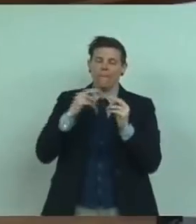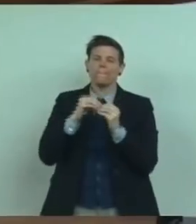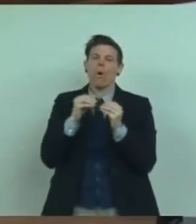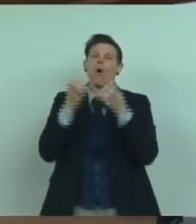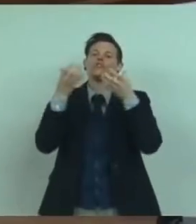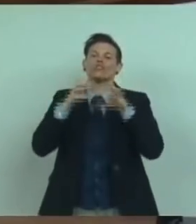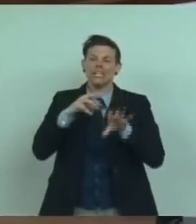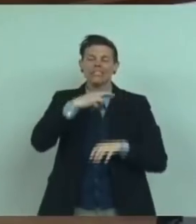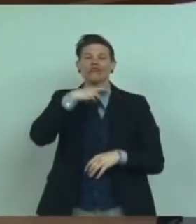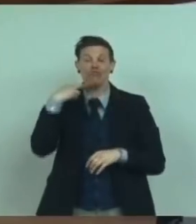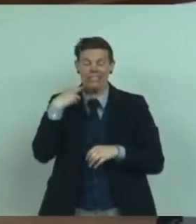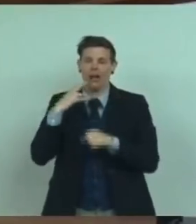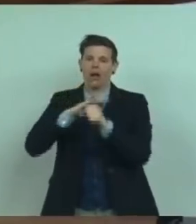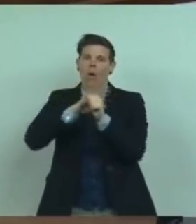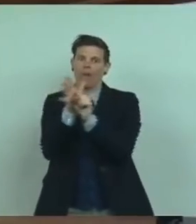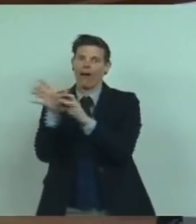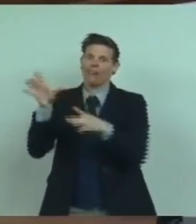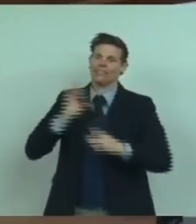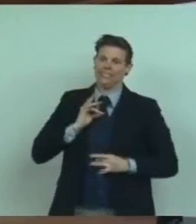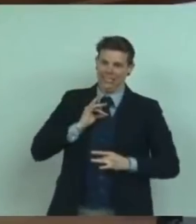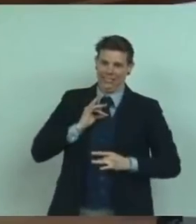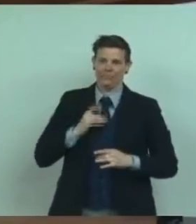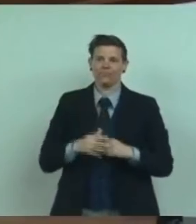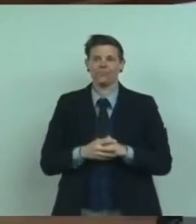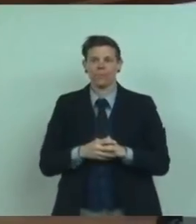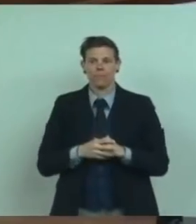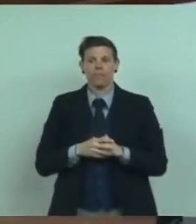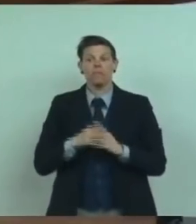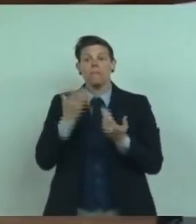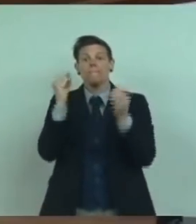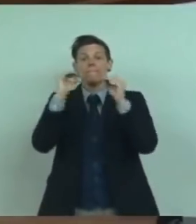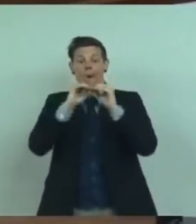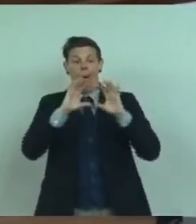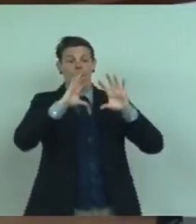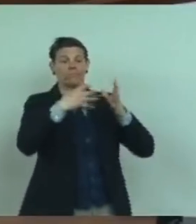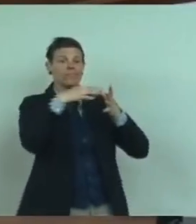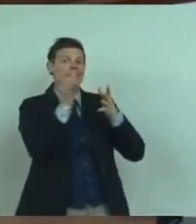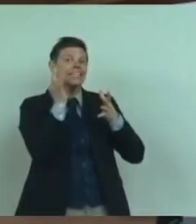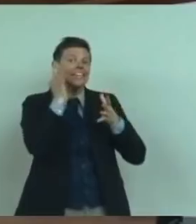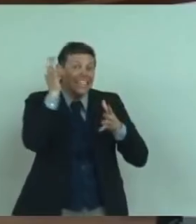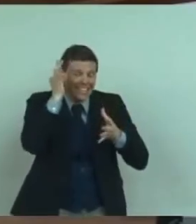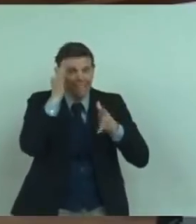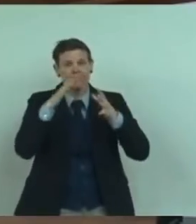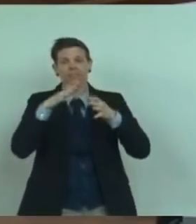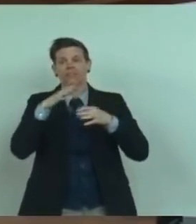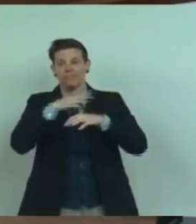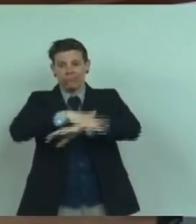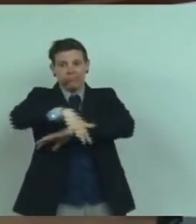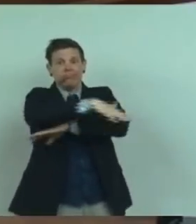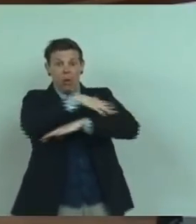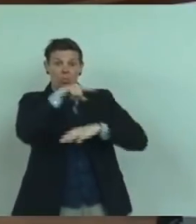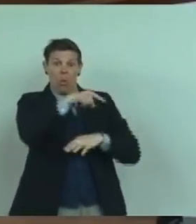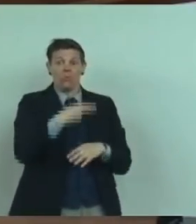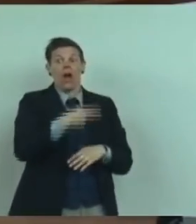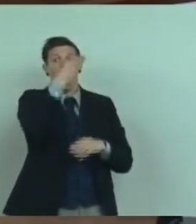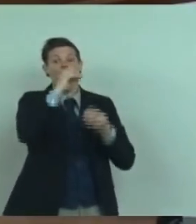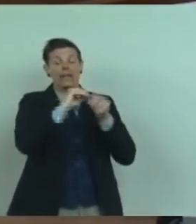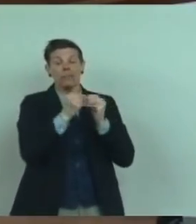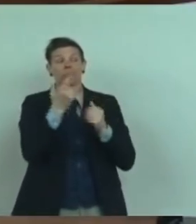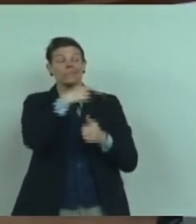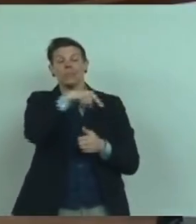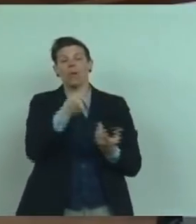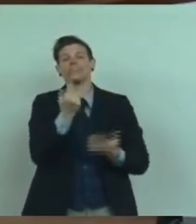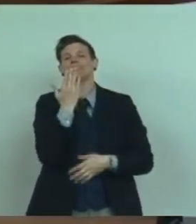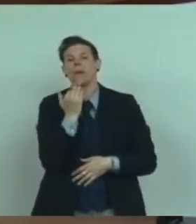diabetes as well. We also have more accidental death and suicide in the top 10, and that can be related to substance